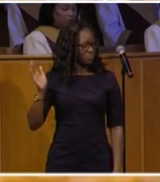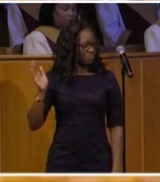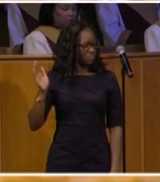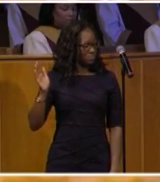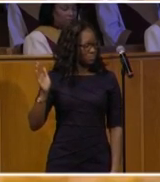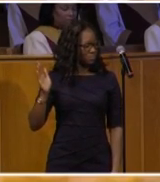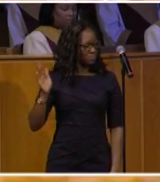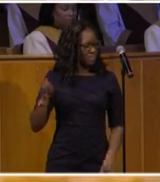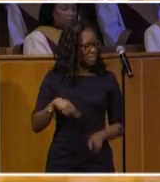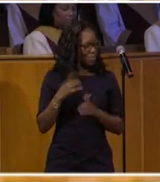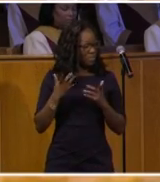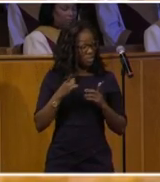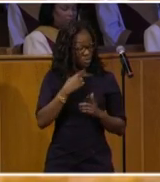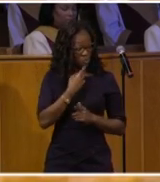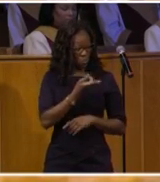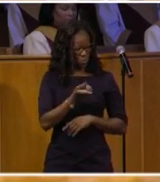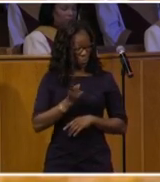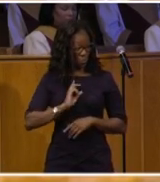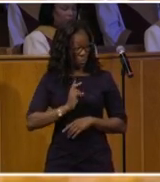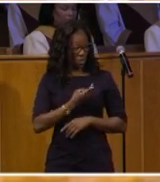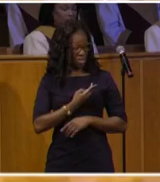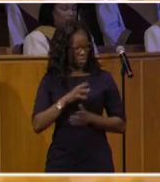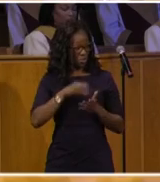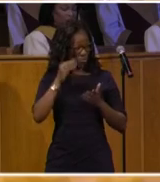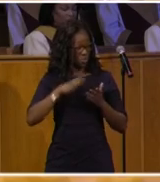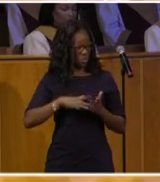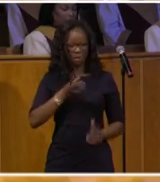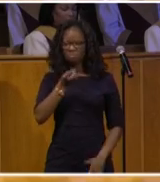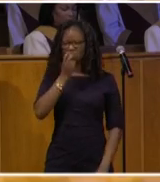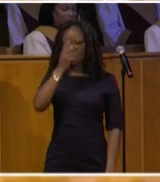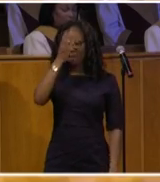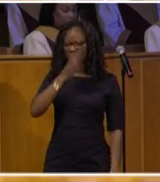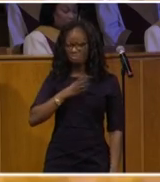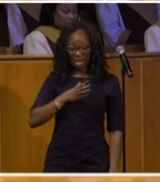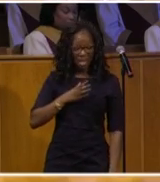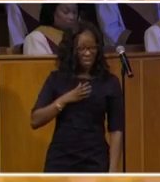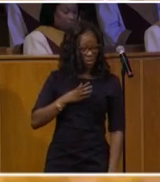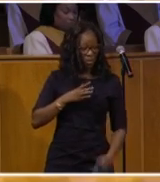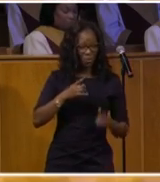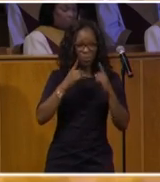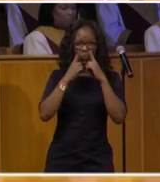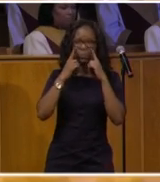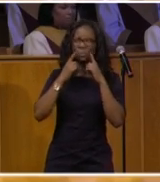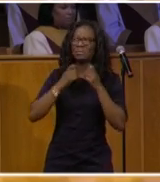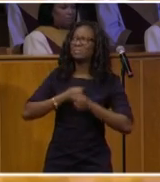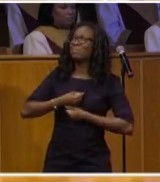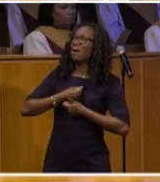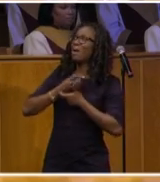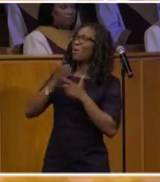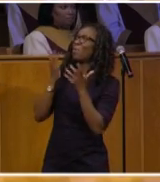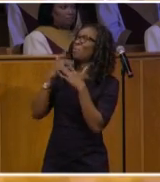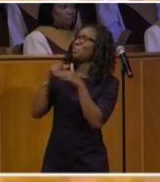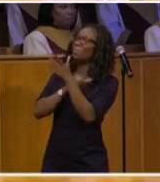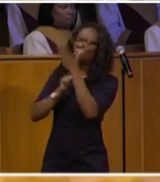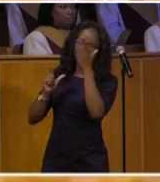And once he told us about a blind man who cried, "Oh Lord, I want to see."